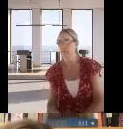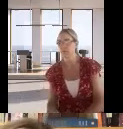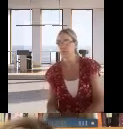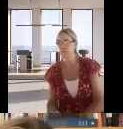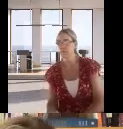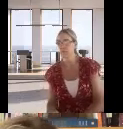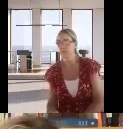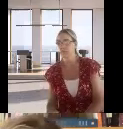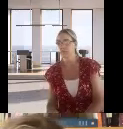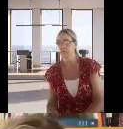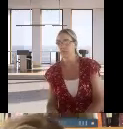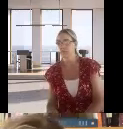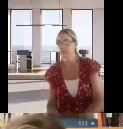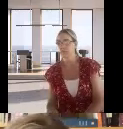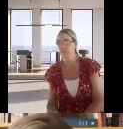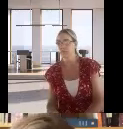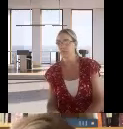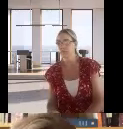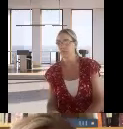Okay.